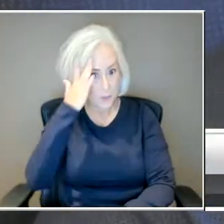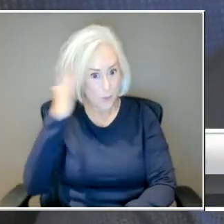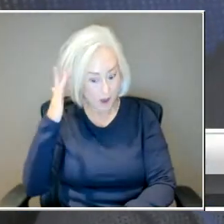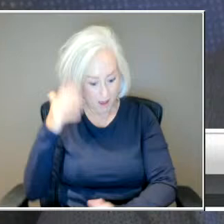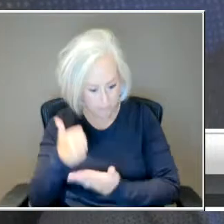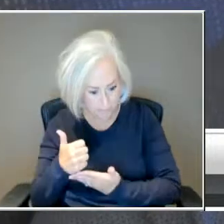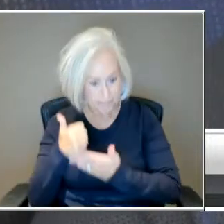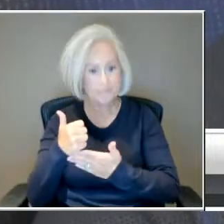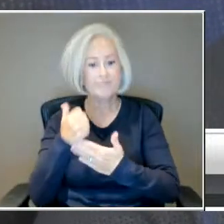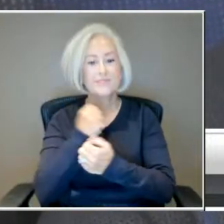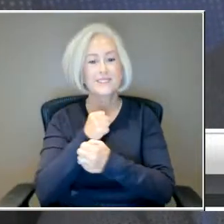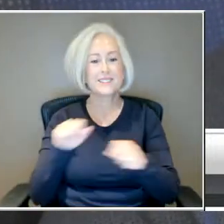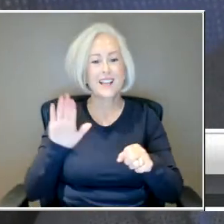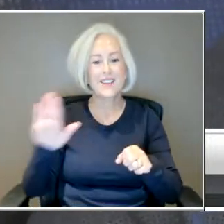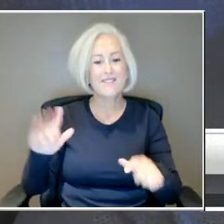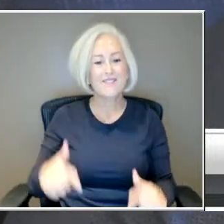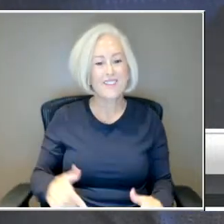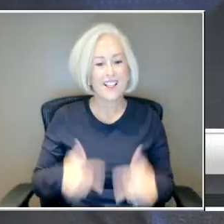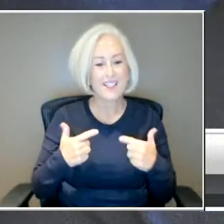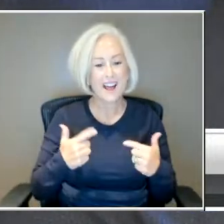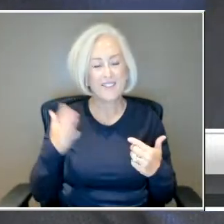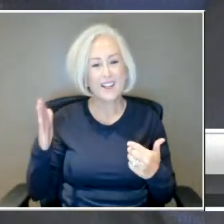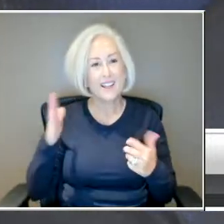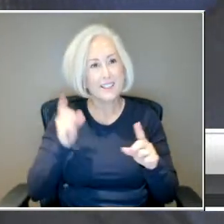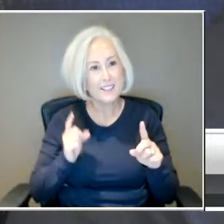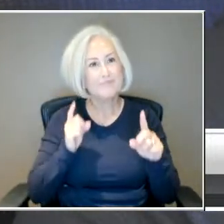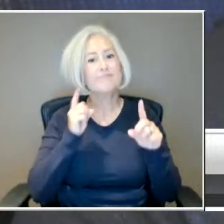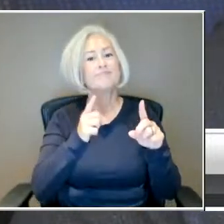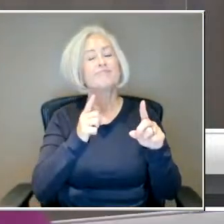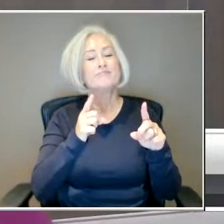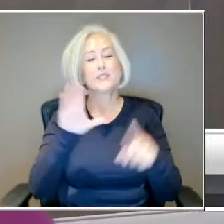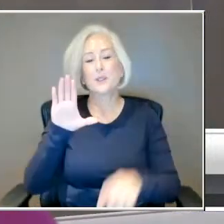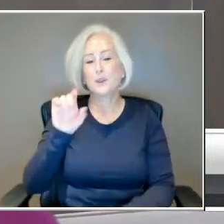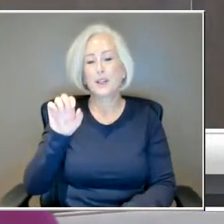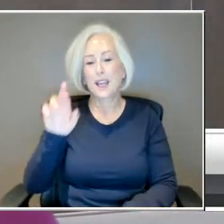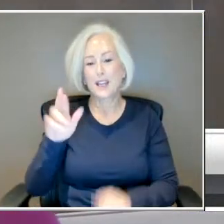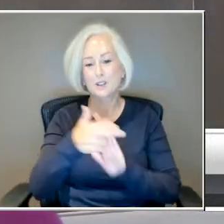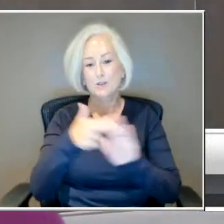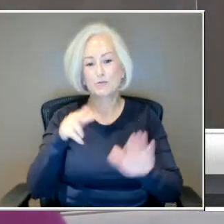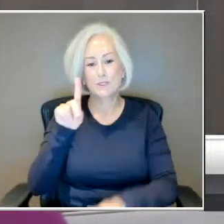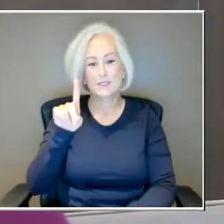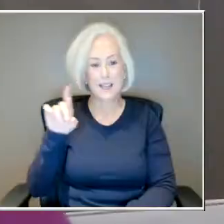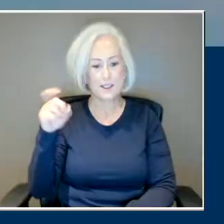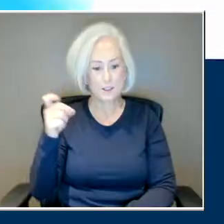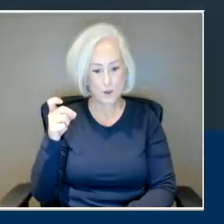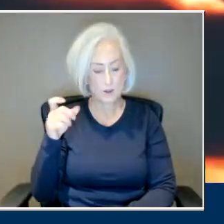his path to a cancer diagnosis, and the newly approved therapies offering new hope.